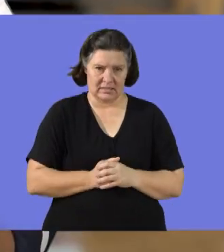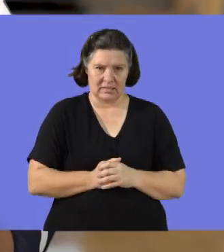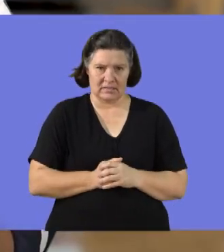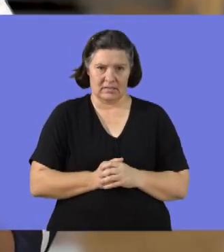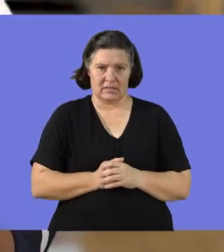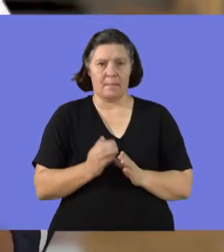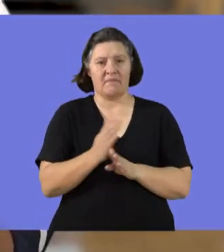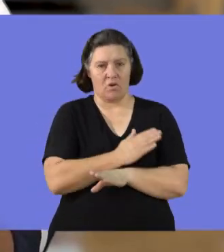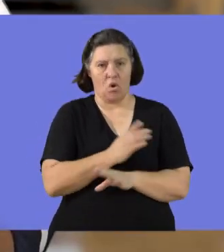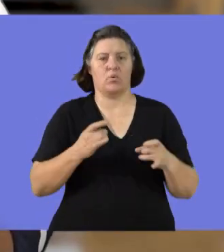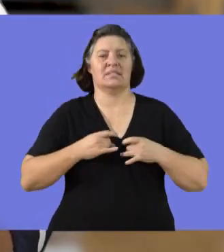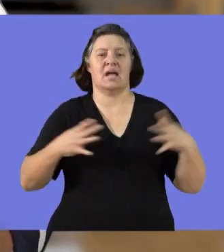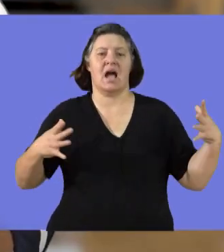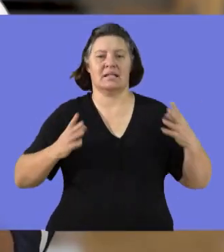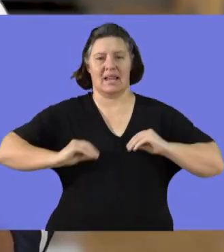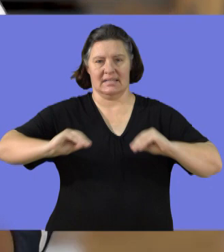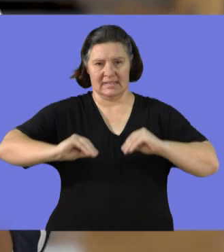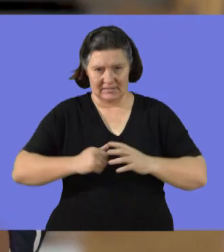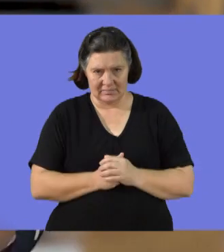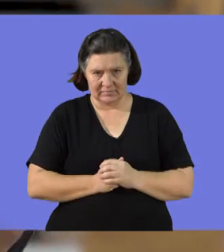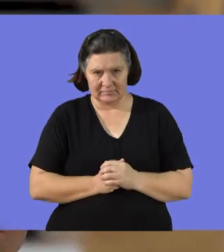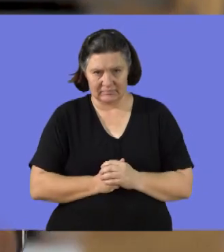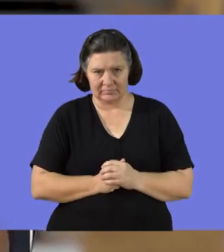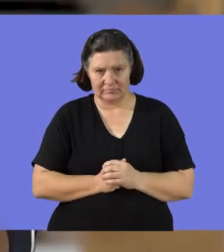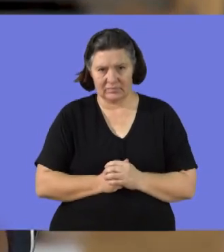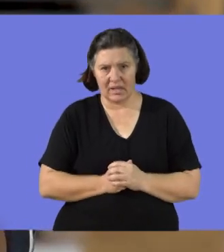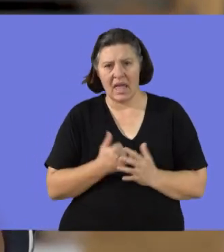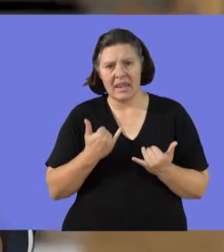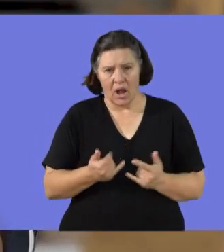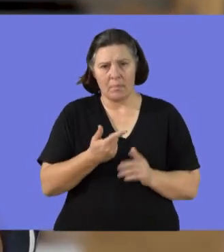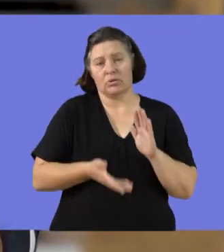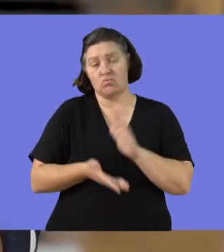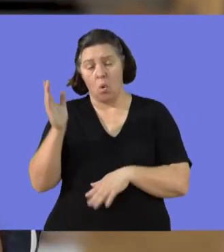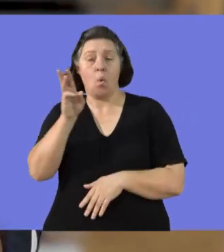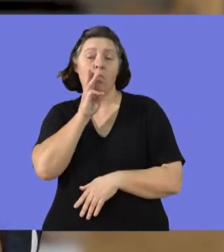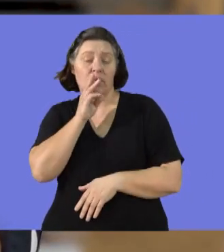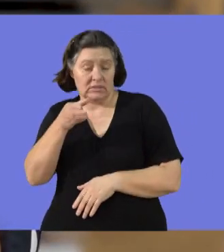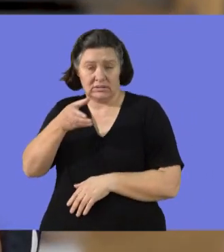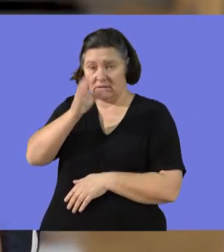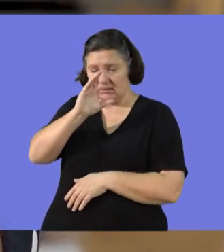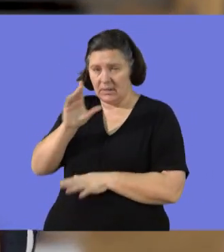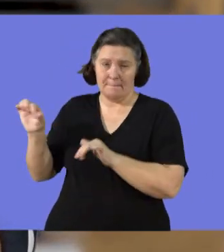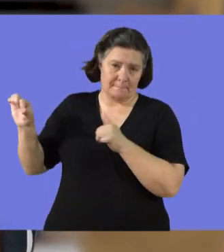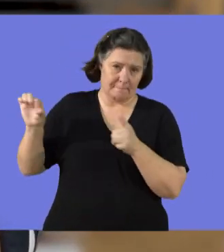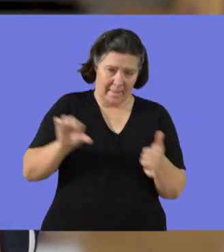needed before we can start with our lesson. I want you to go and have a glass of water and let's